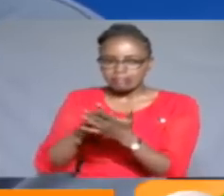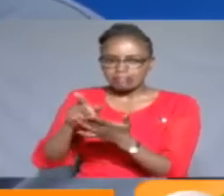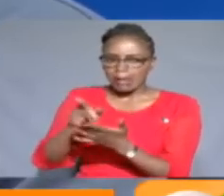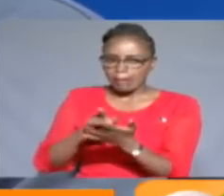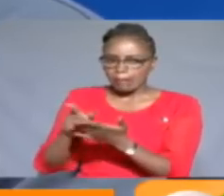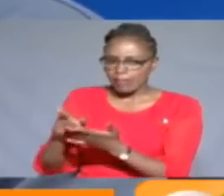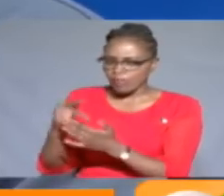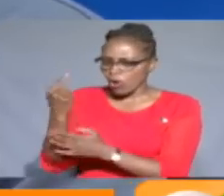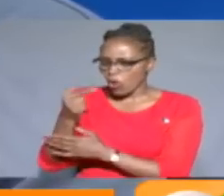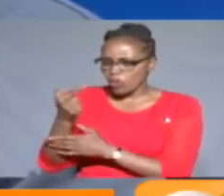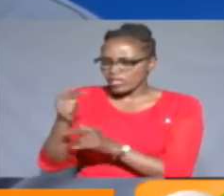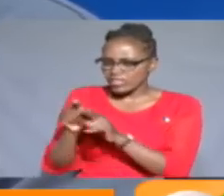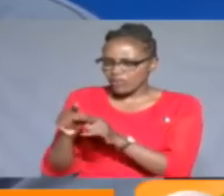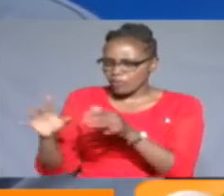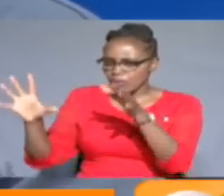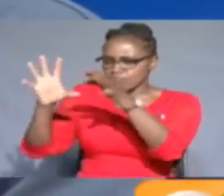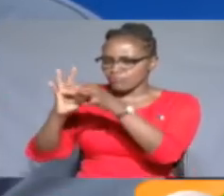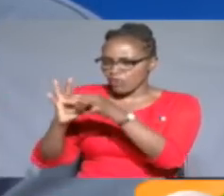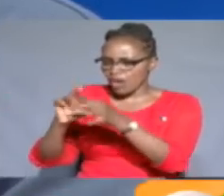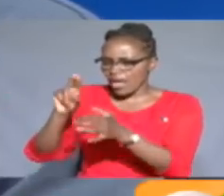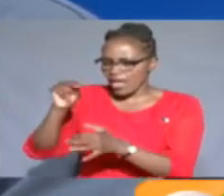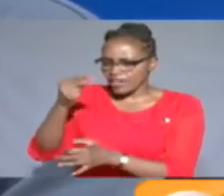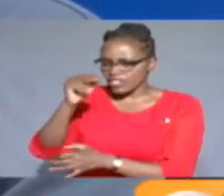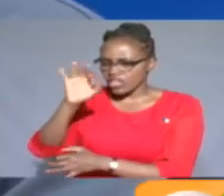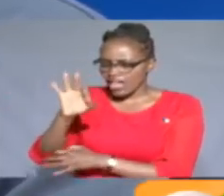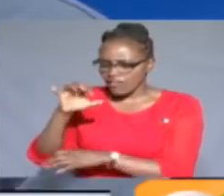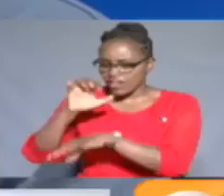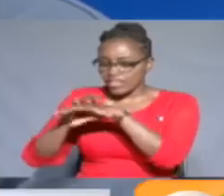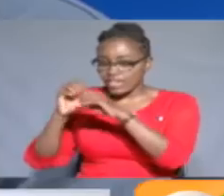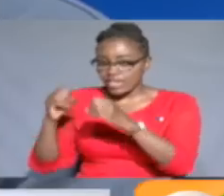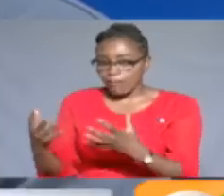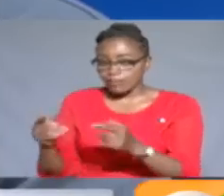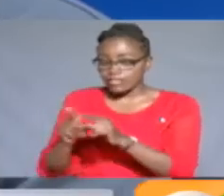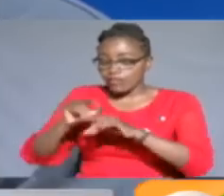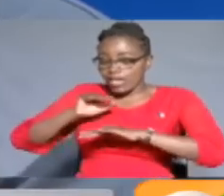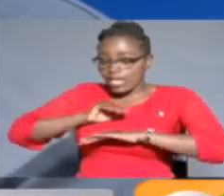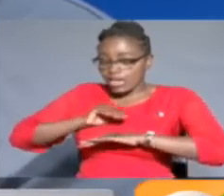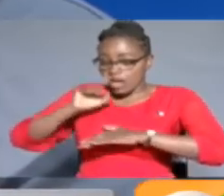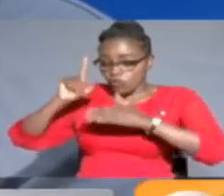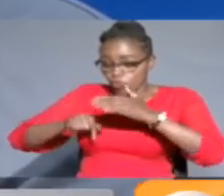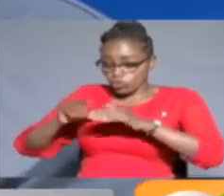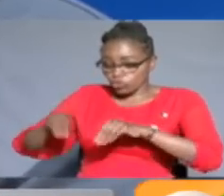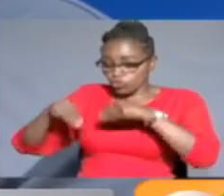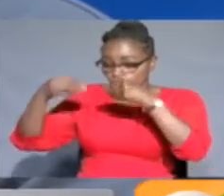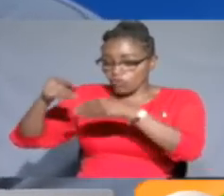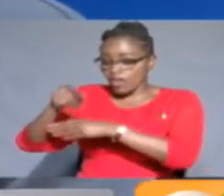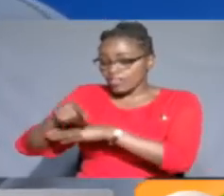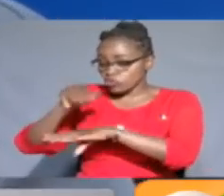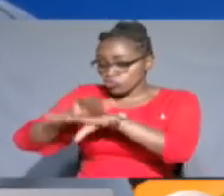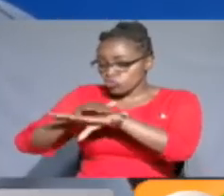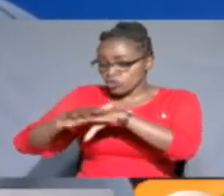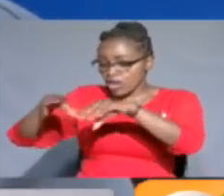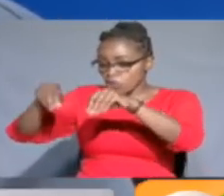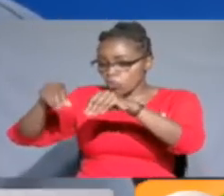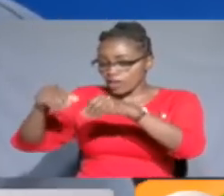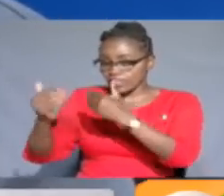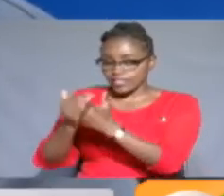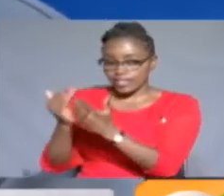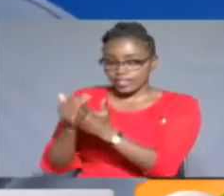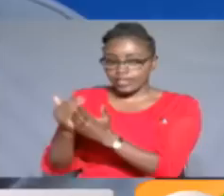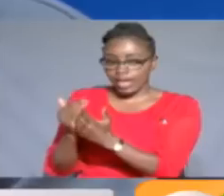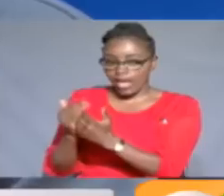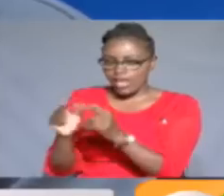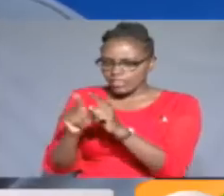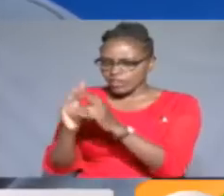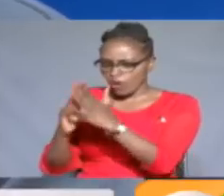just plug the gap between what NHF is collecting and what is enough to be able to offer that quality of care. We made